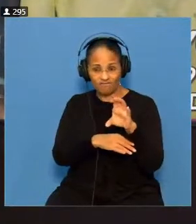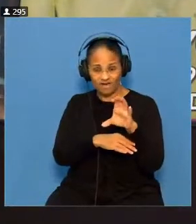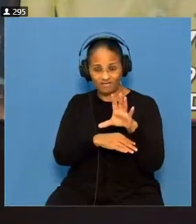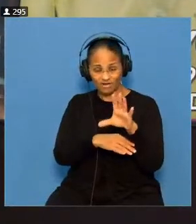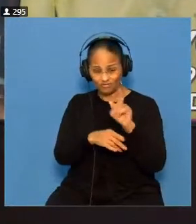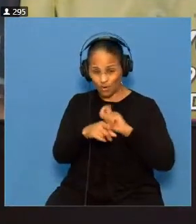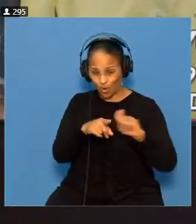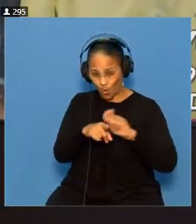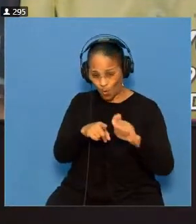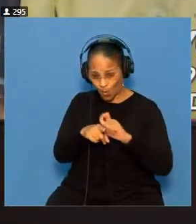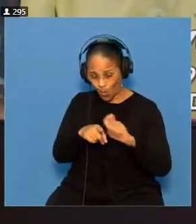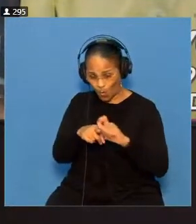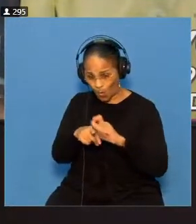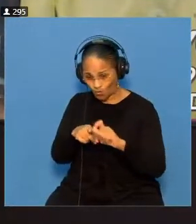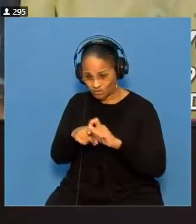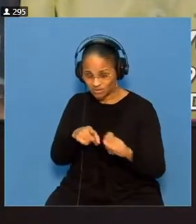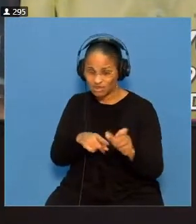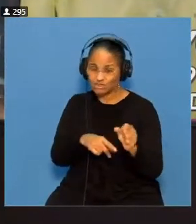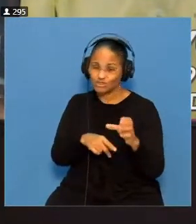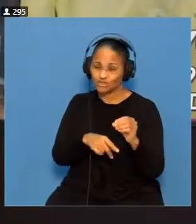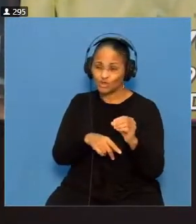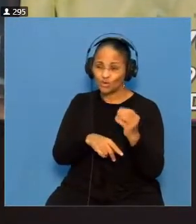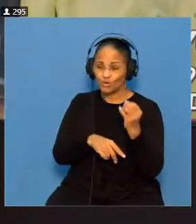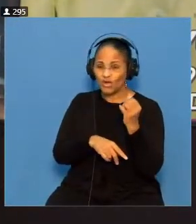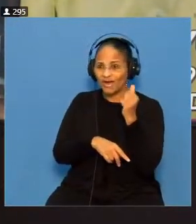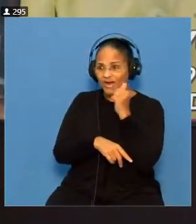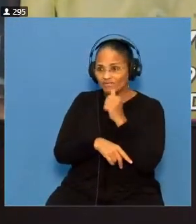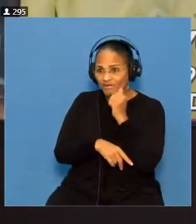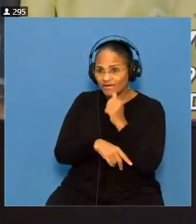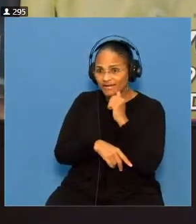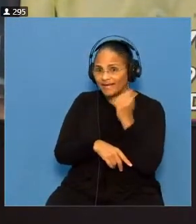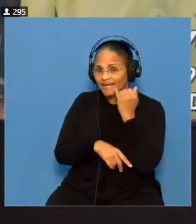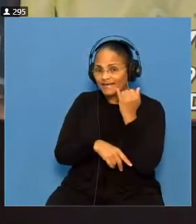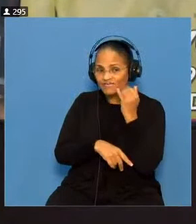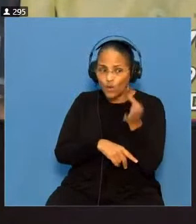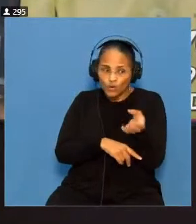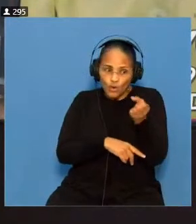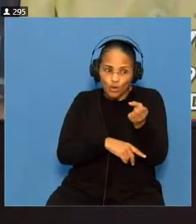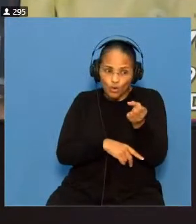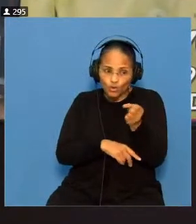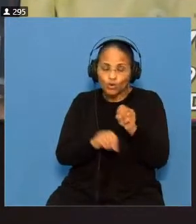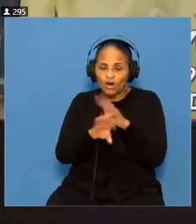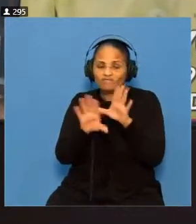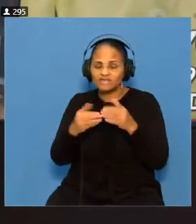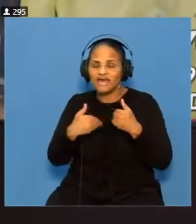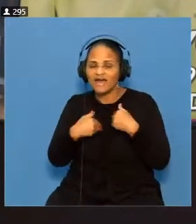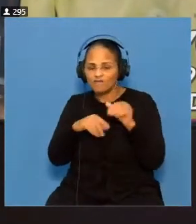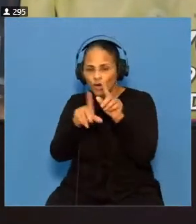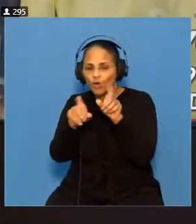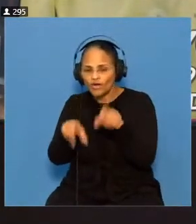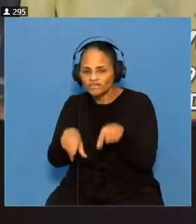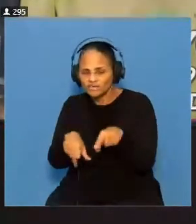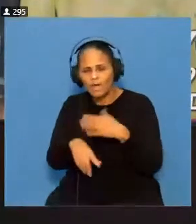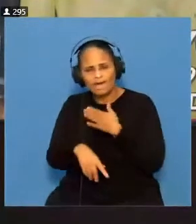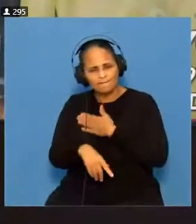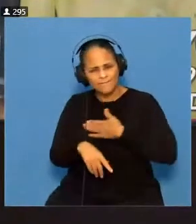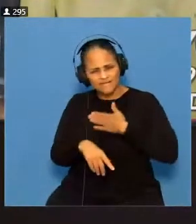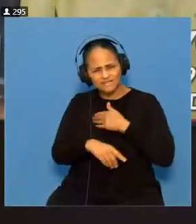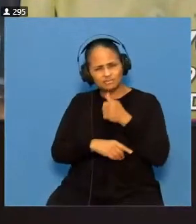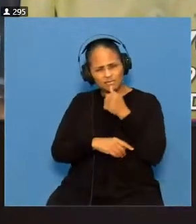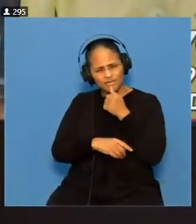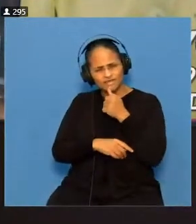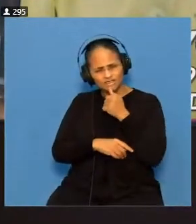calls a day. So if your call doesn't get answered and you're placed on hold, you obviously have a question and you have an inquiry. So please just be